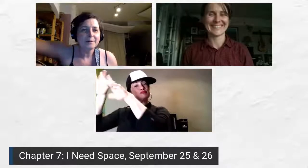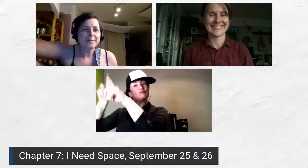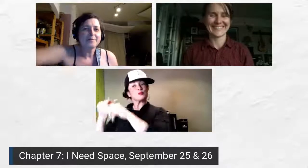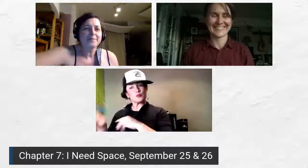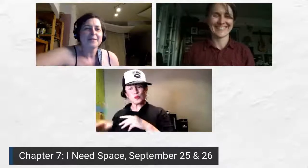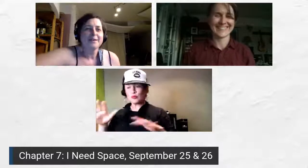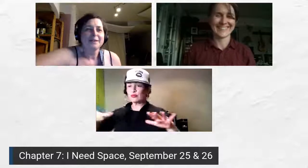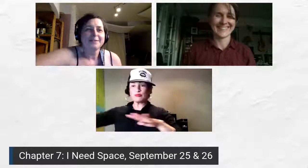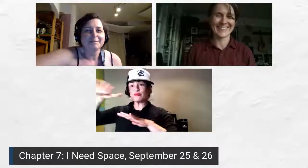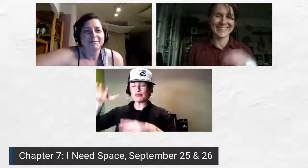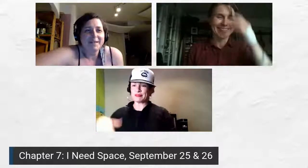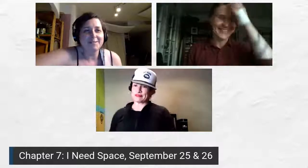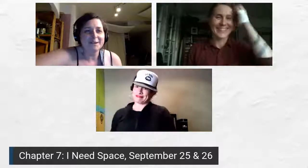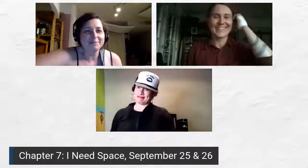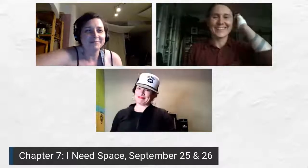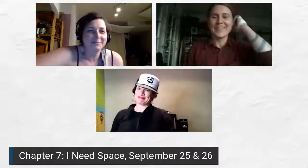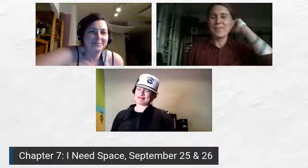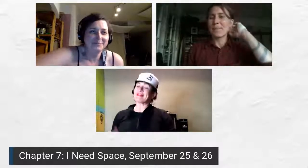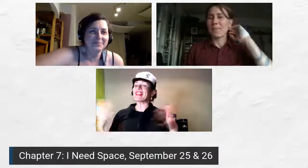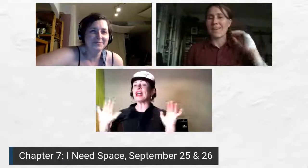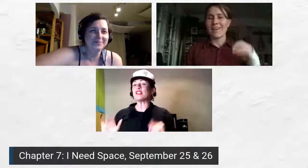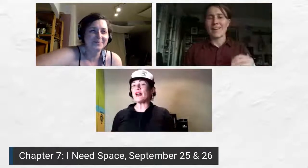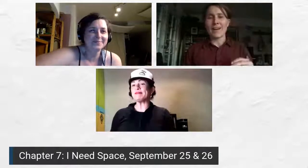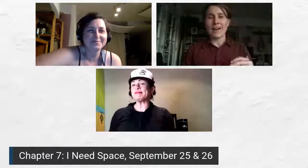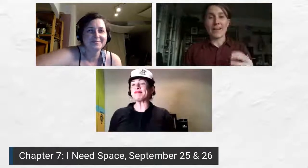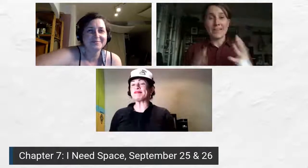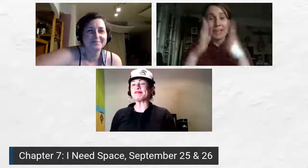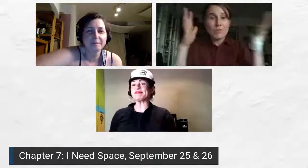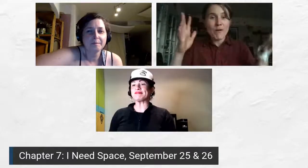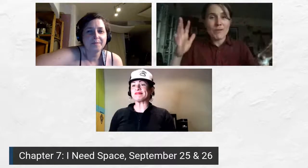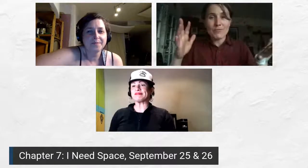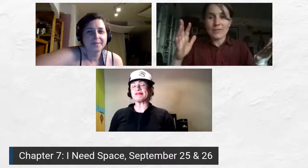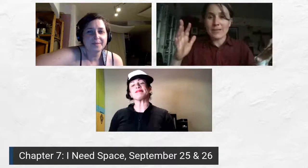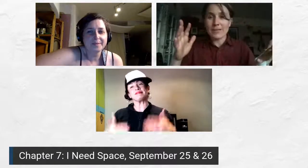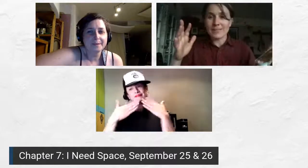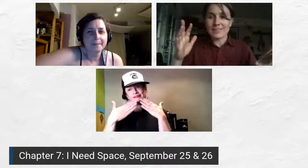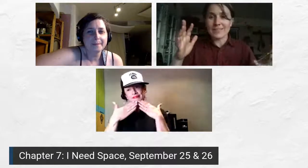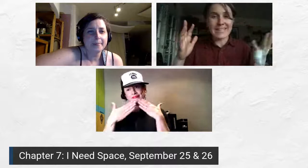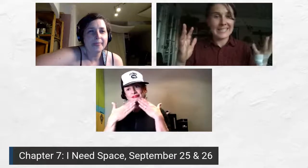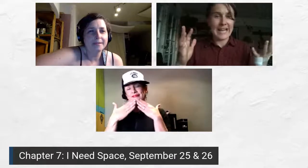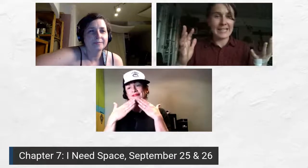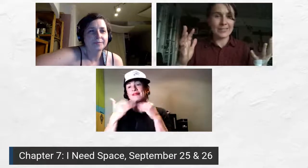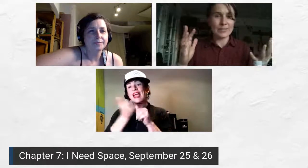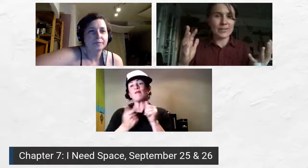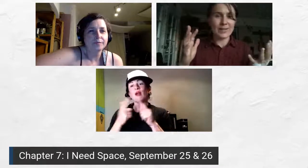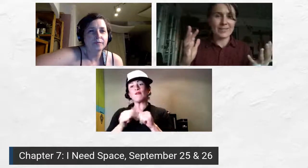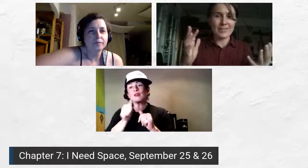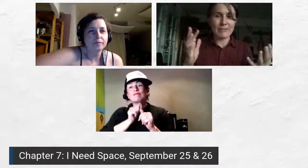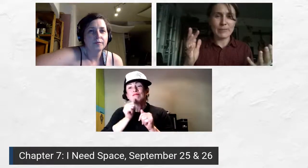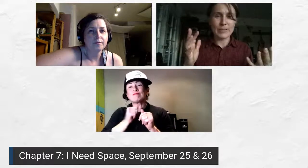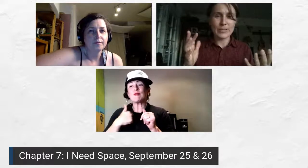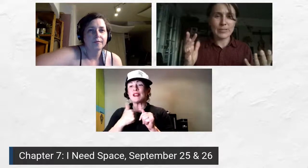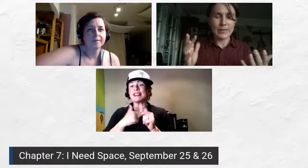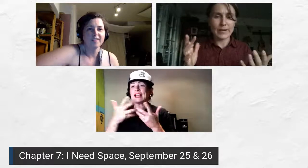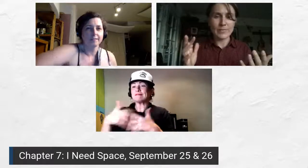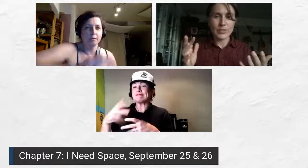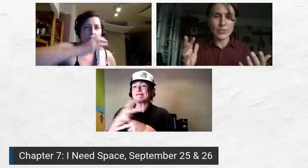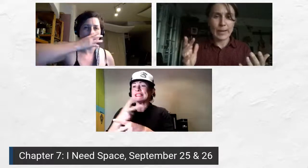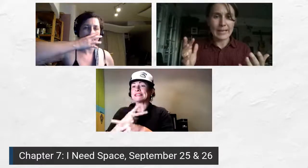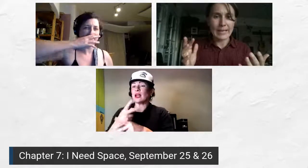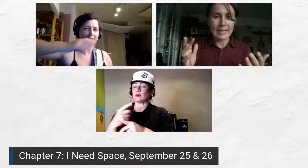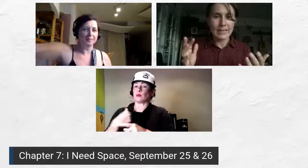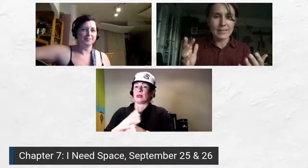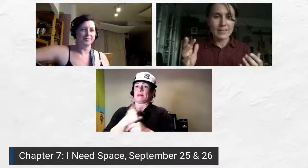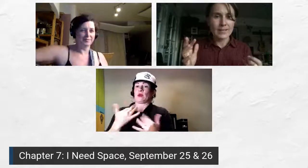wild. That's all. Thank you all for sitting tight with us. I've been using the phrase